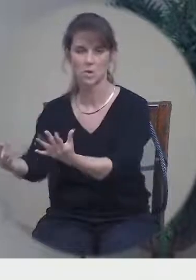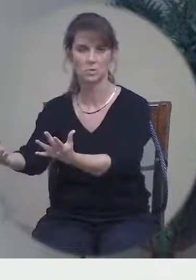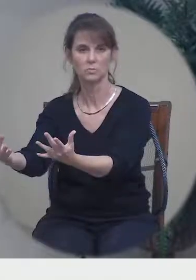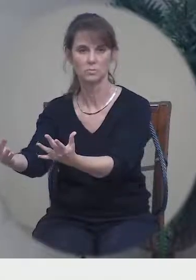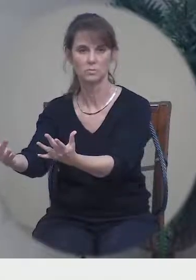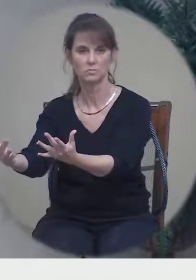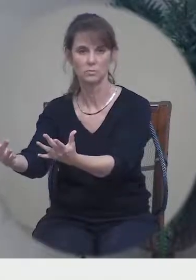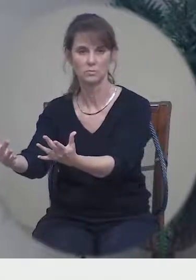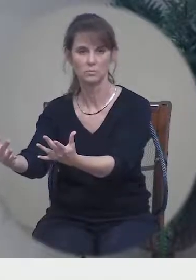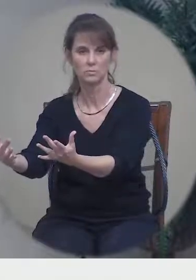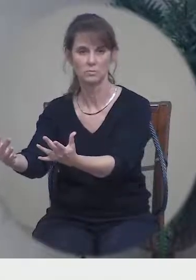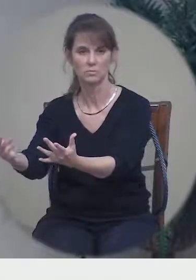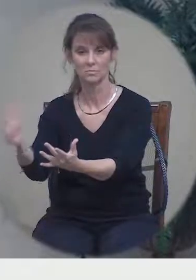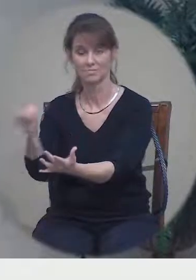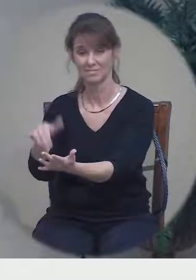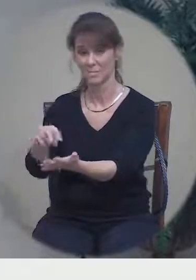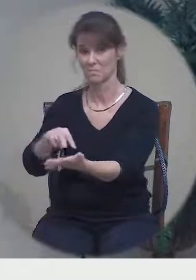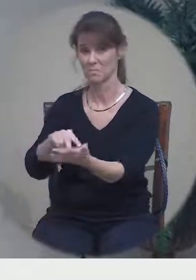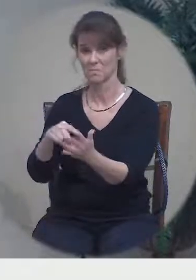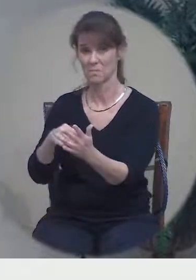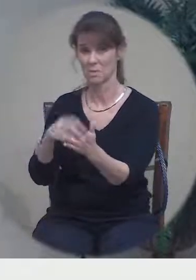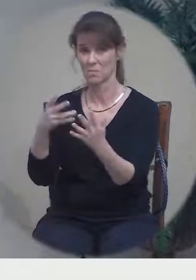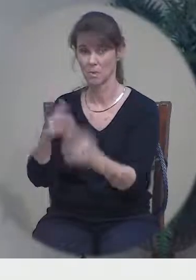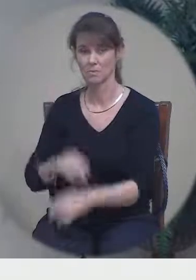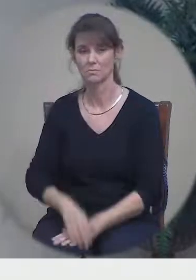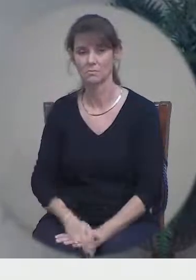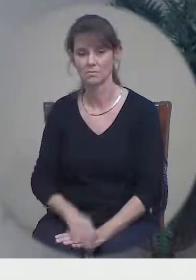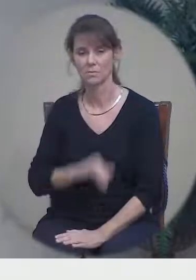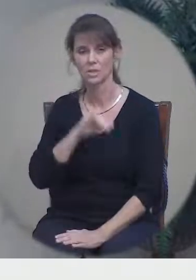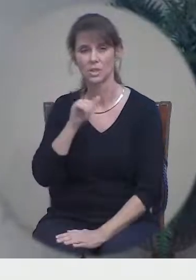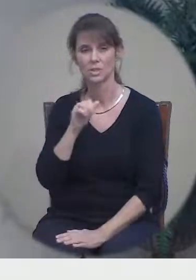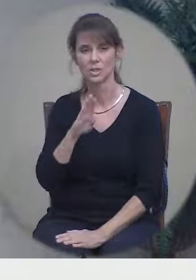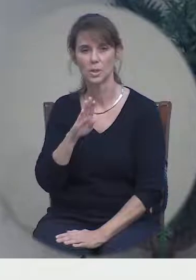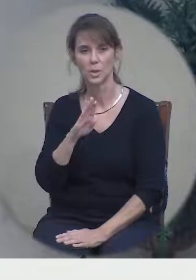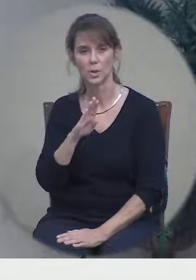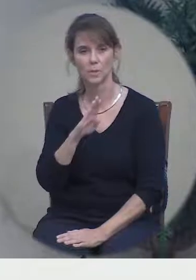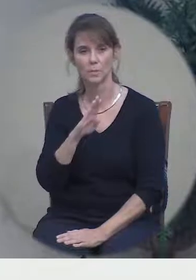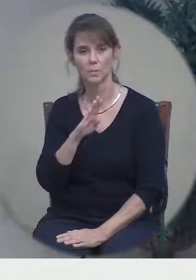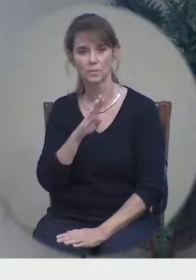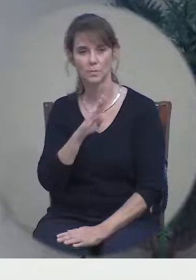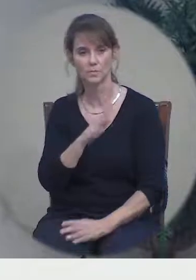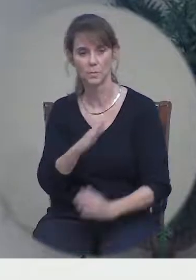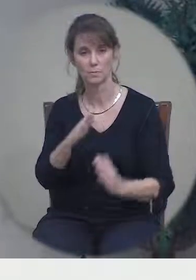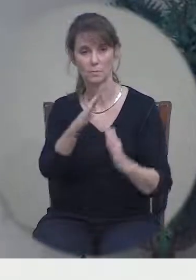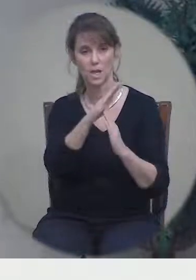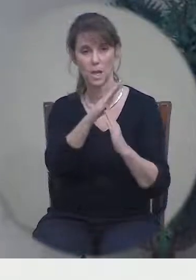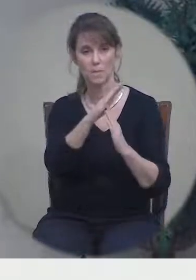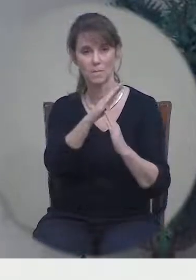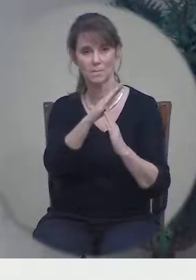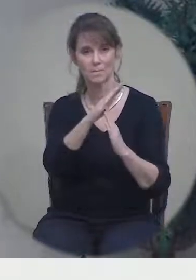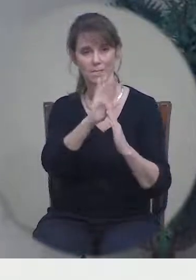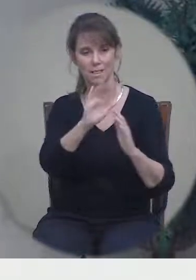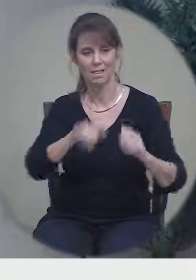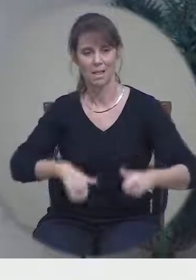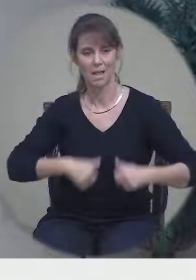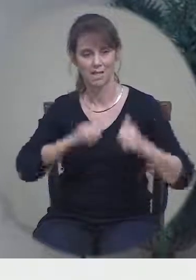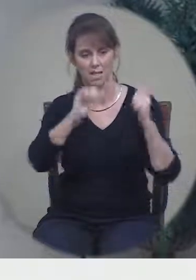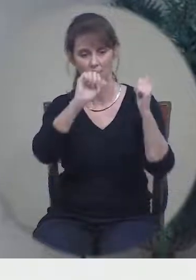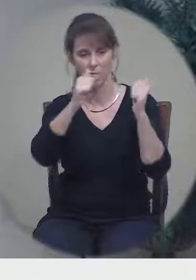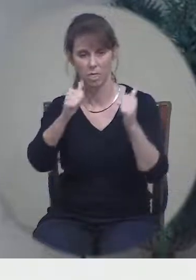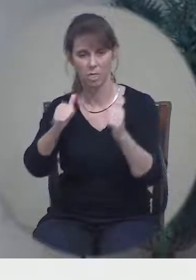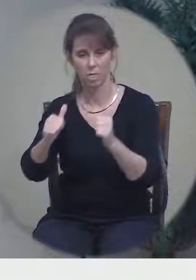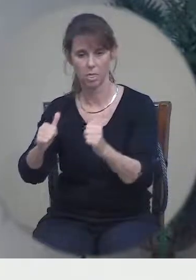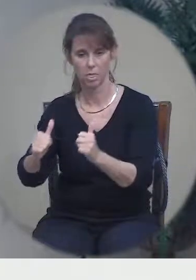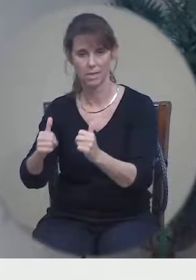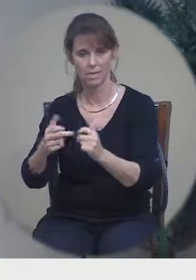And what that really meant is how far Job had fallen. In Job chapter 29 and verse 7, he said in the